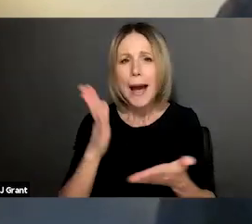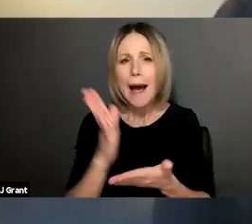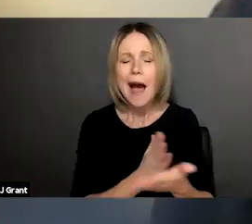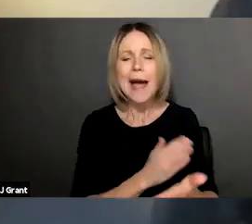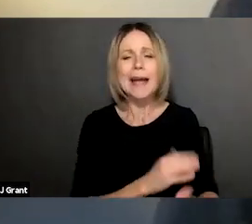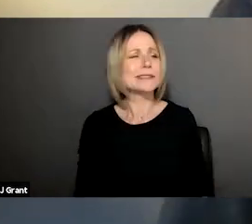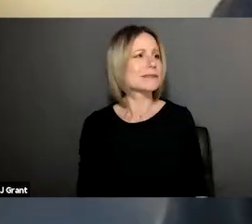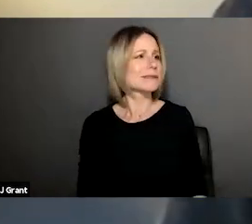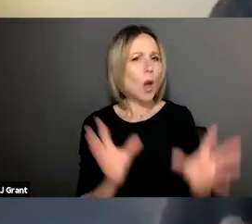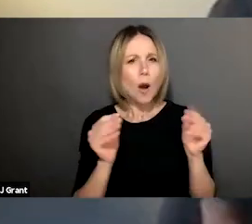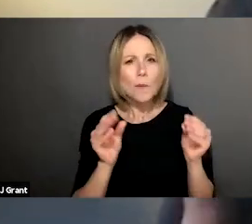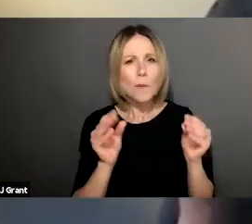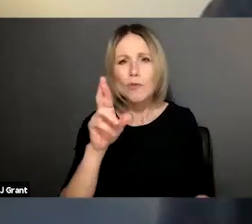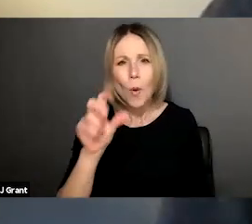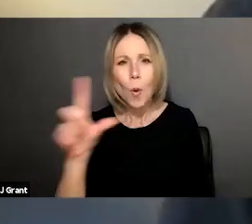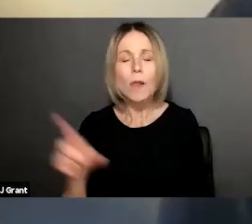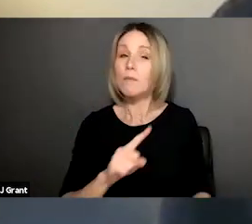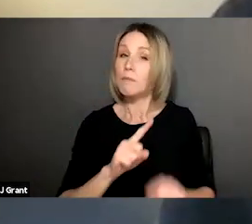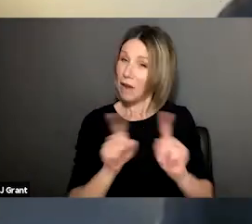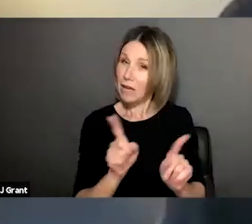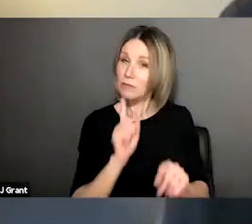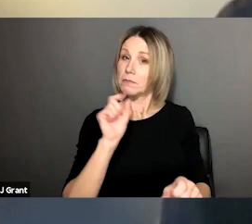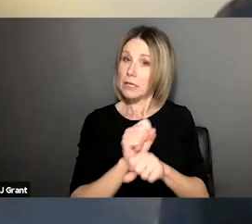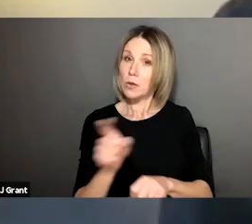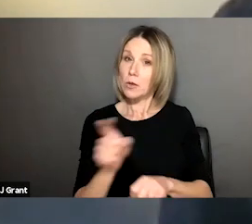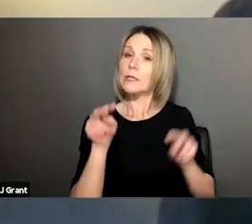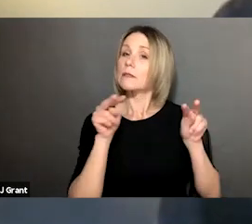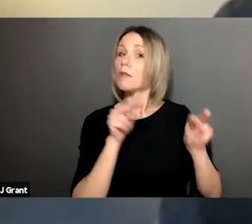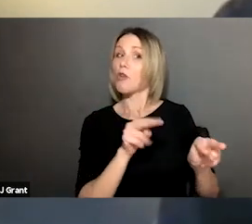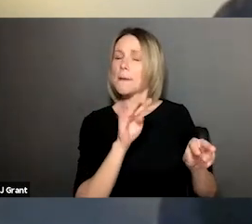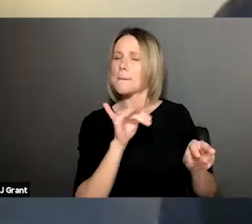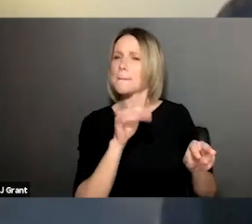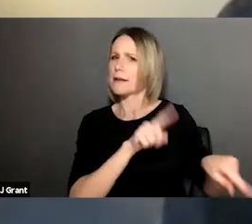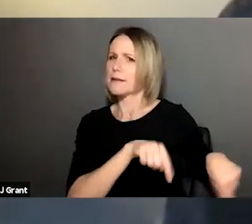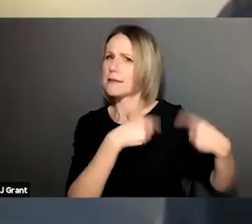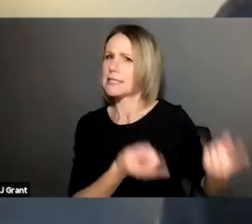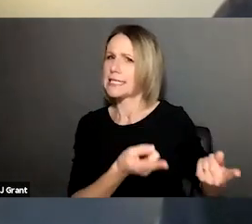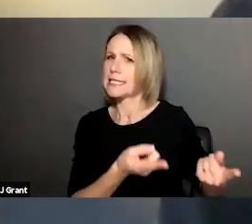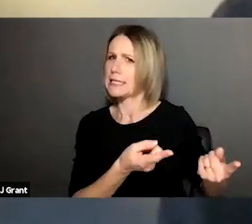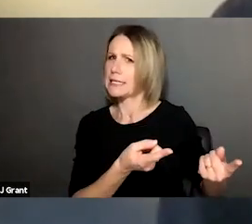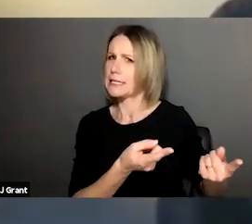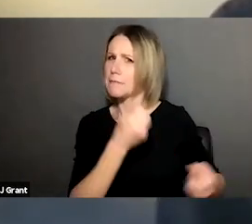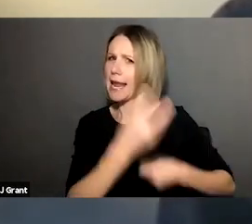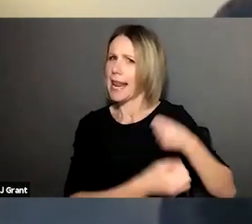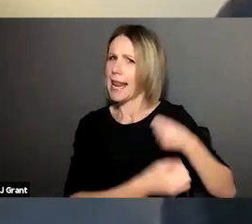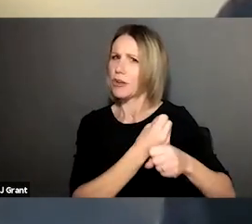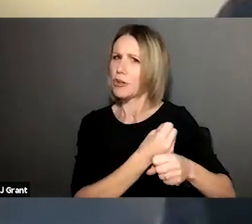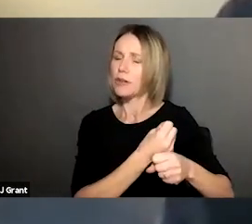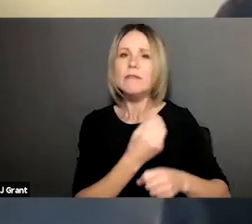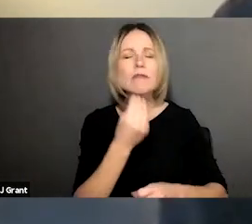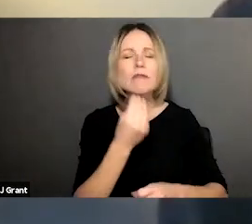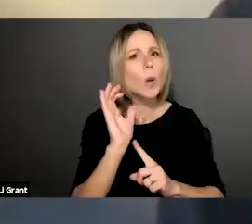state's food culture in the years since I was a kid, it's just astonishing.